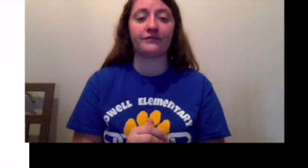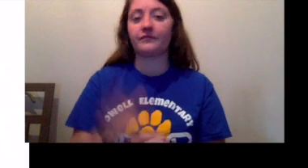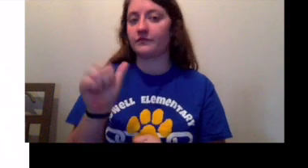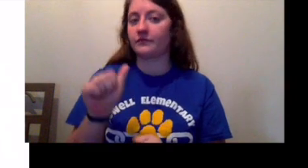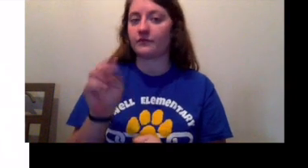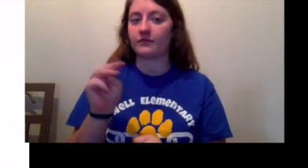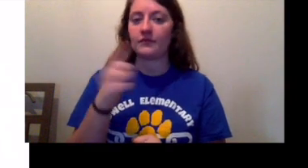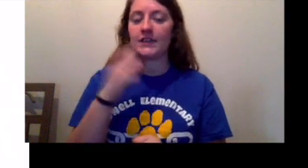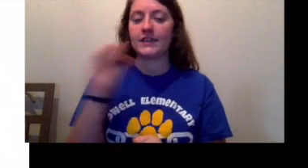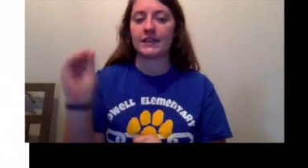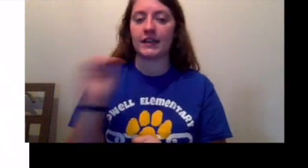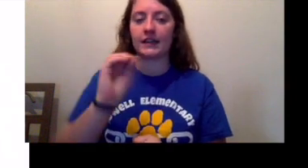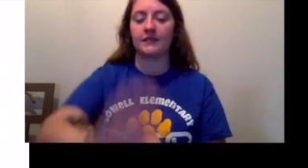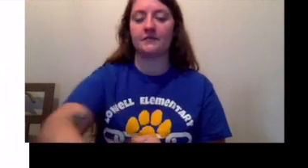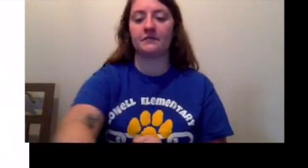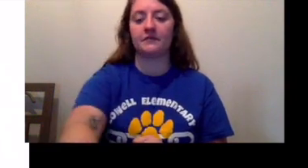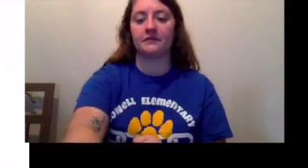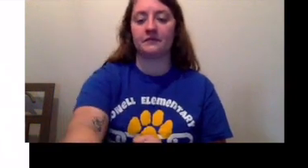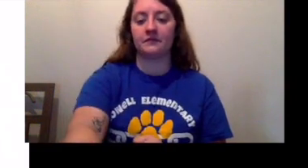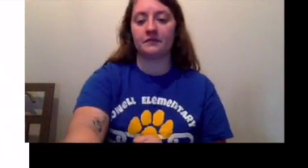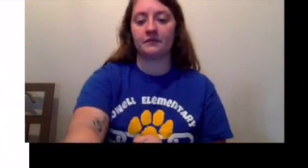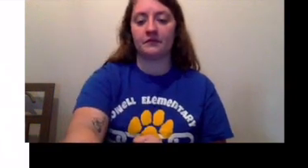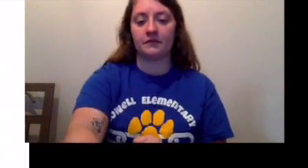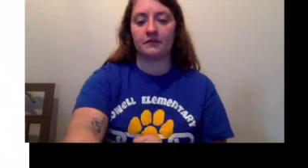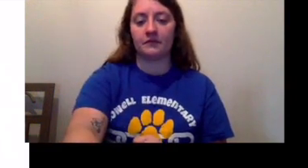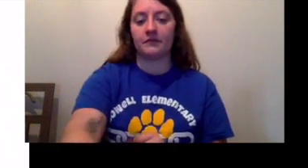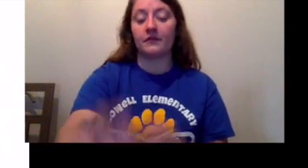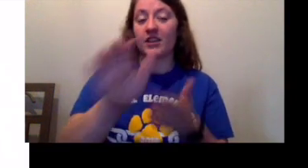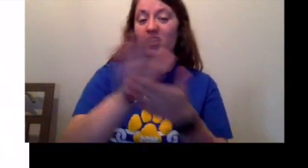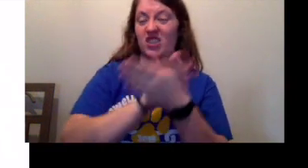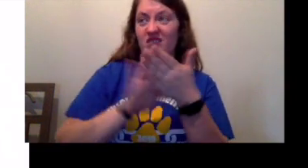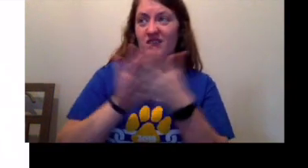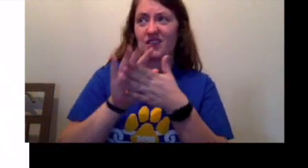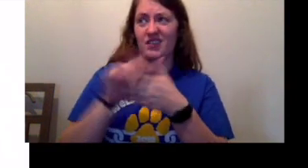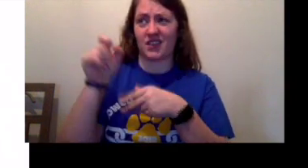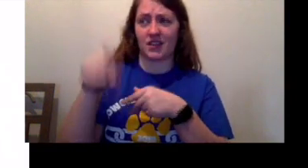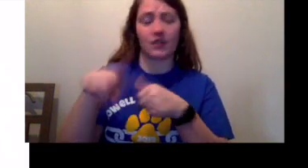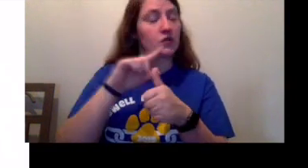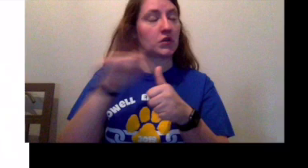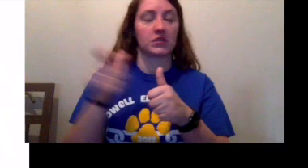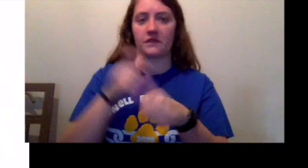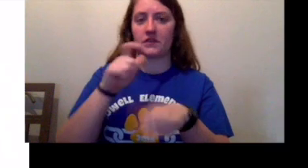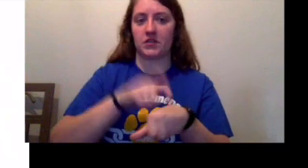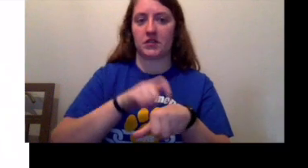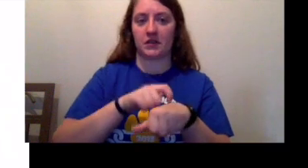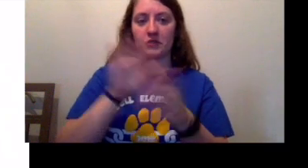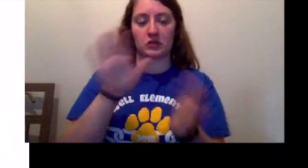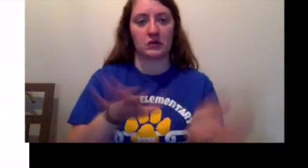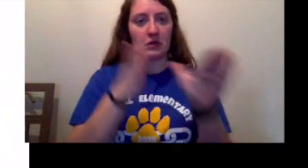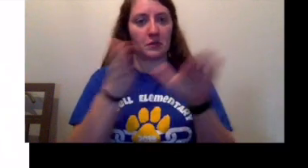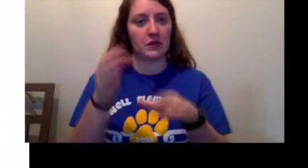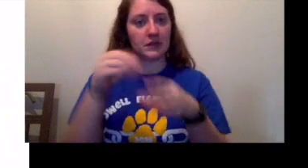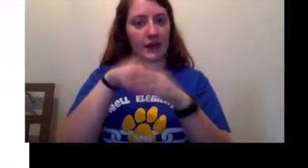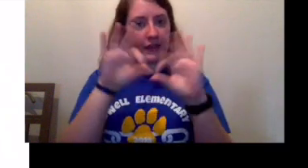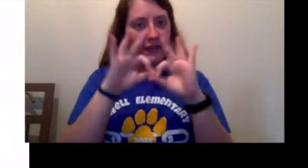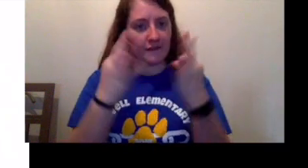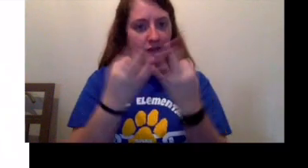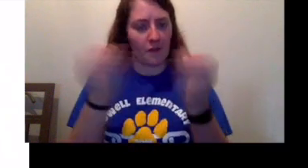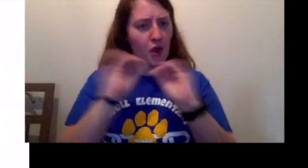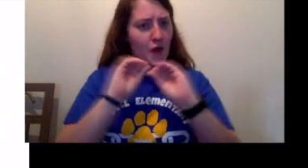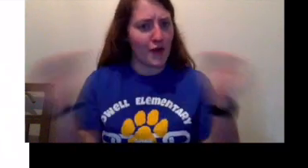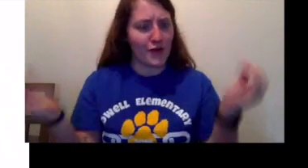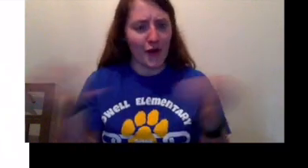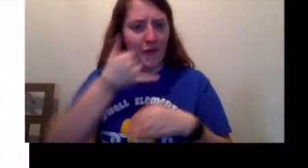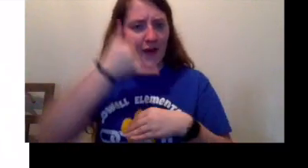Anne-Marie said nothing. She was confused. This was the first she had heard of a death in the family. No one had